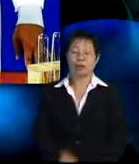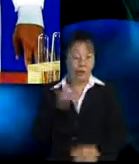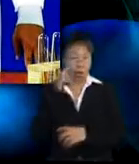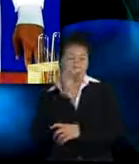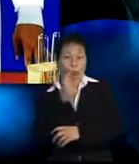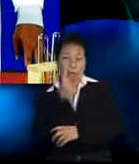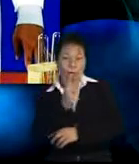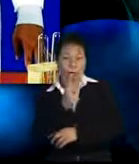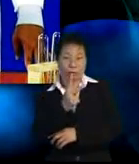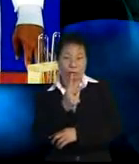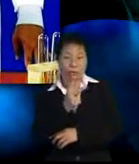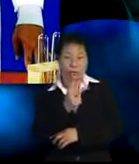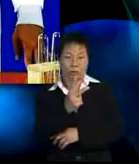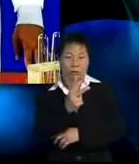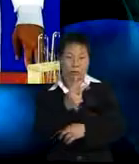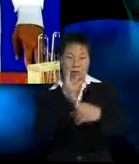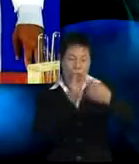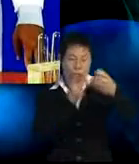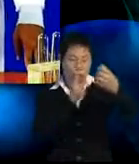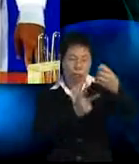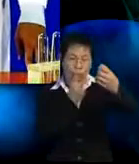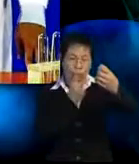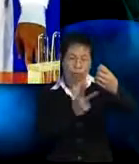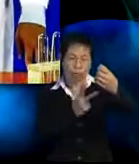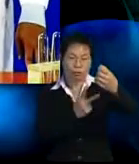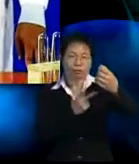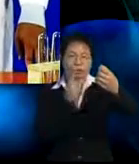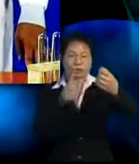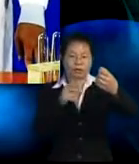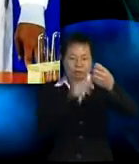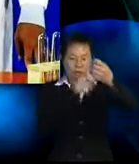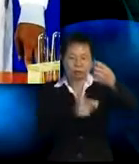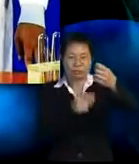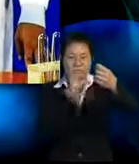Look! A brick red precipitate is seen in the test tube.